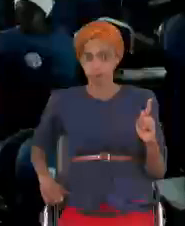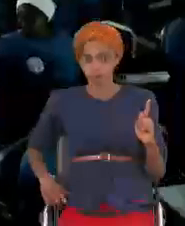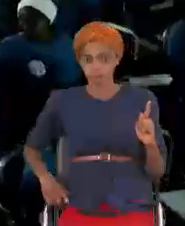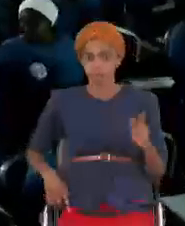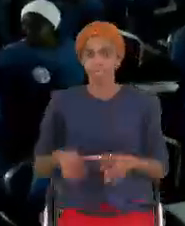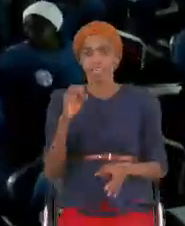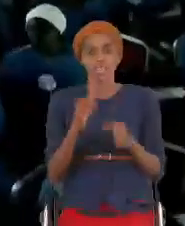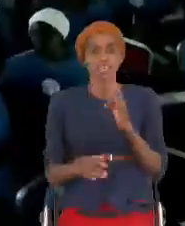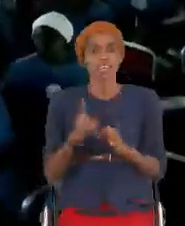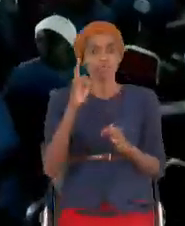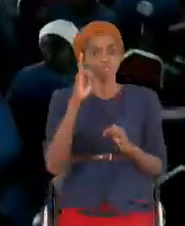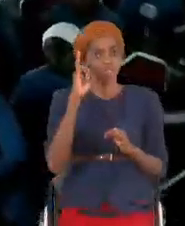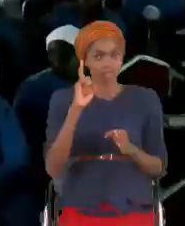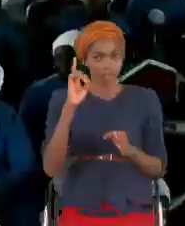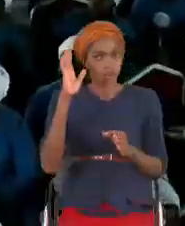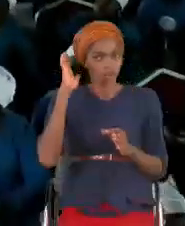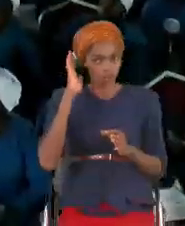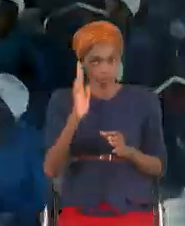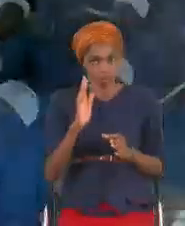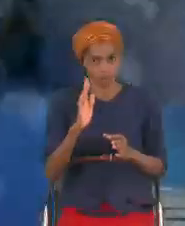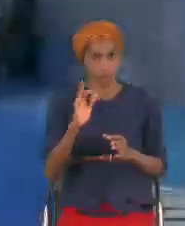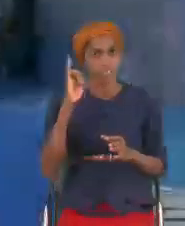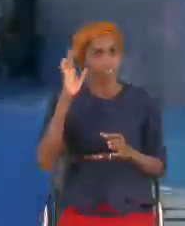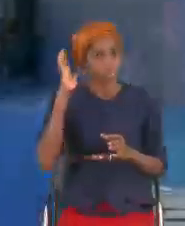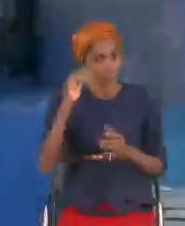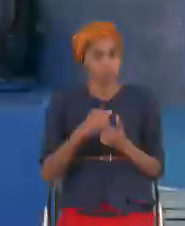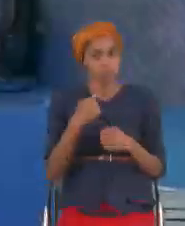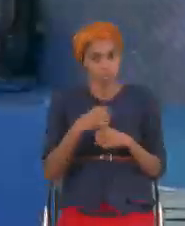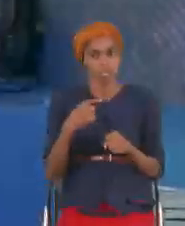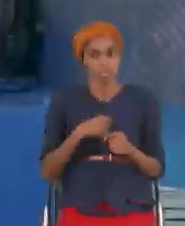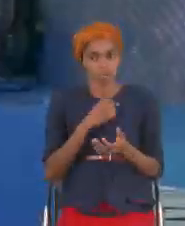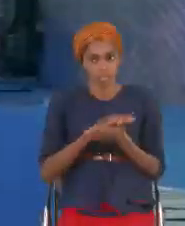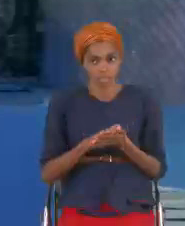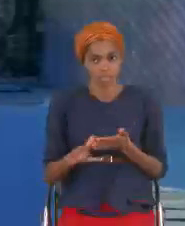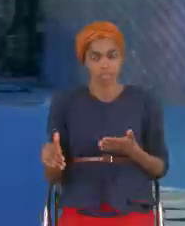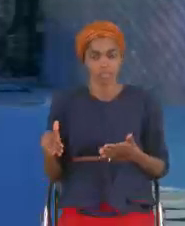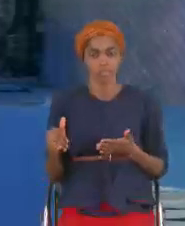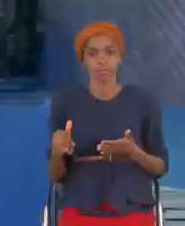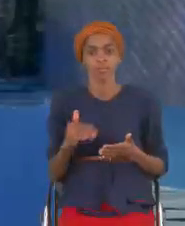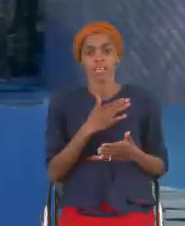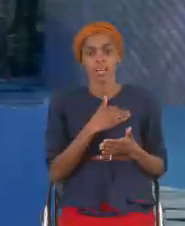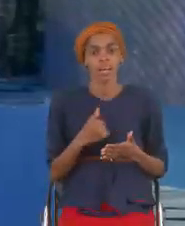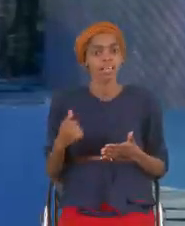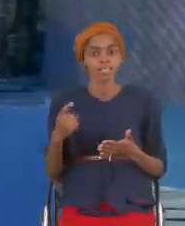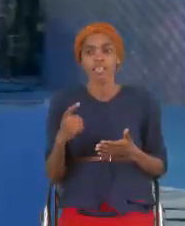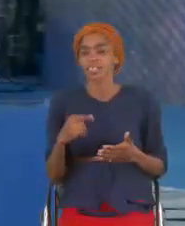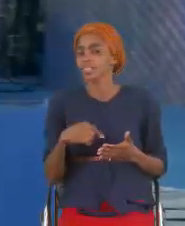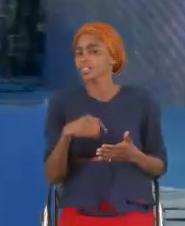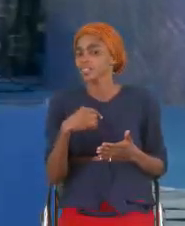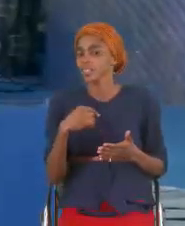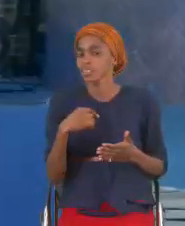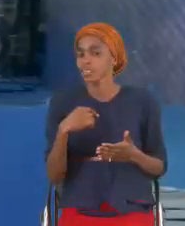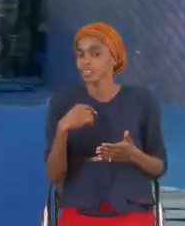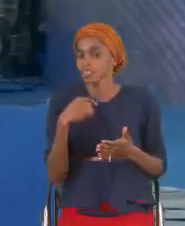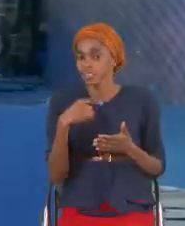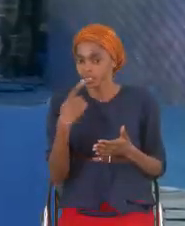thou wilt, thou canst make me clean. He came to the Lord. That means he believed in